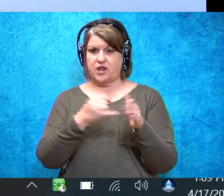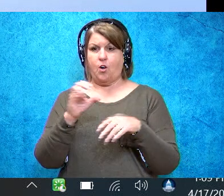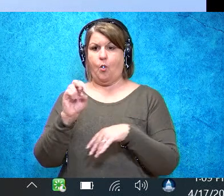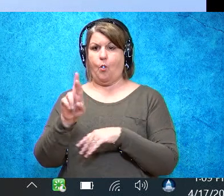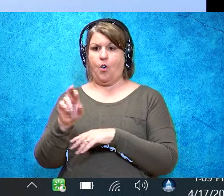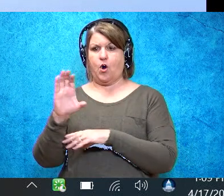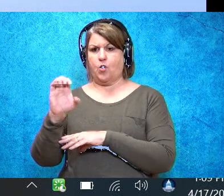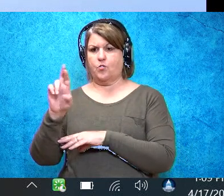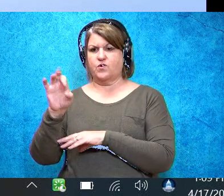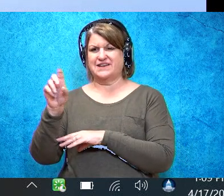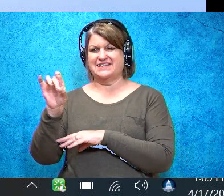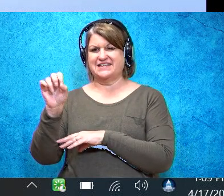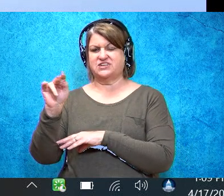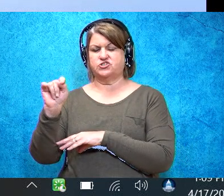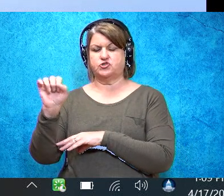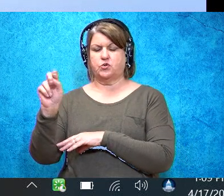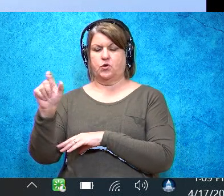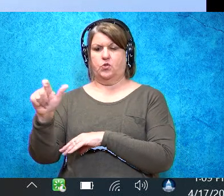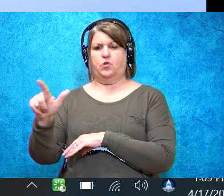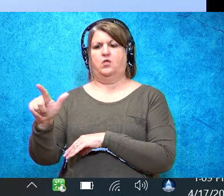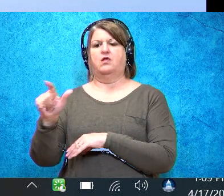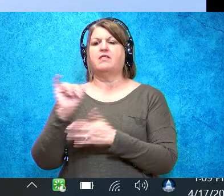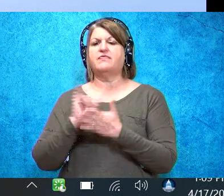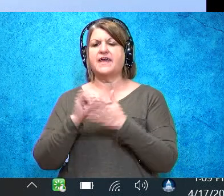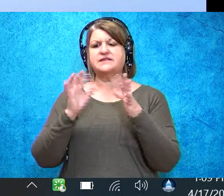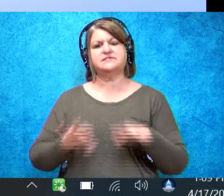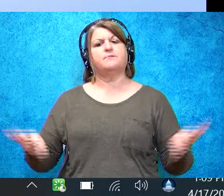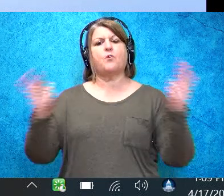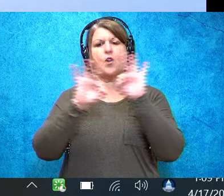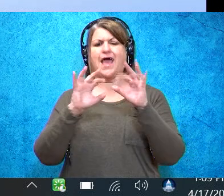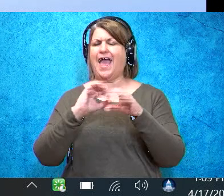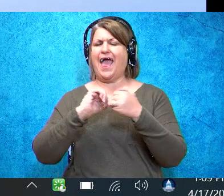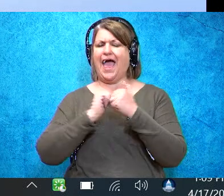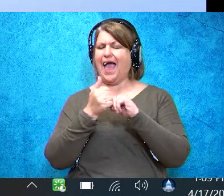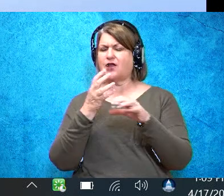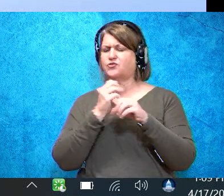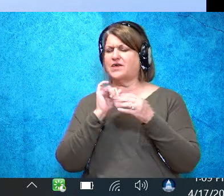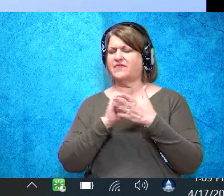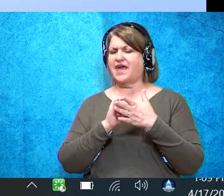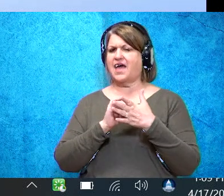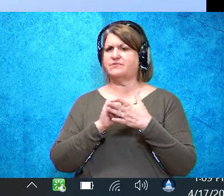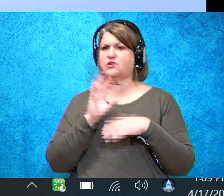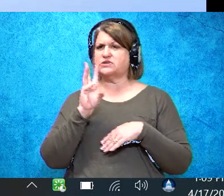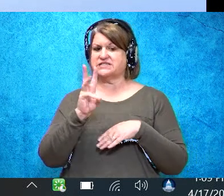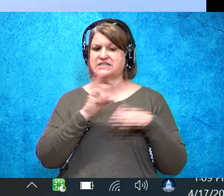important. How you can attain this would be one of 6 ways.